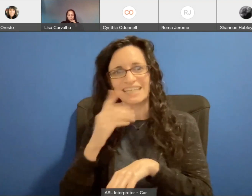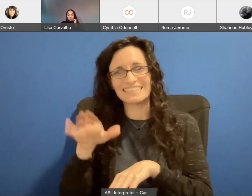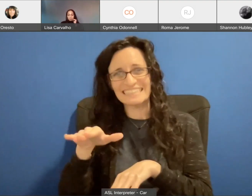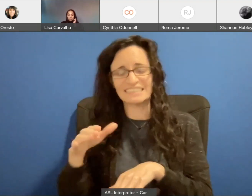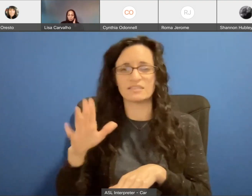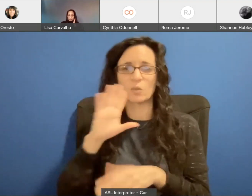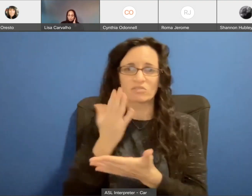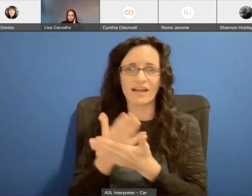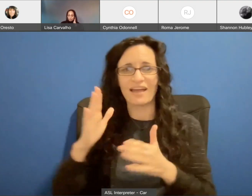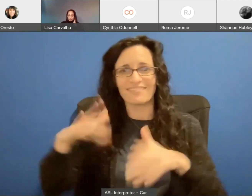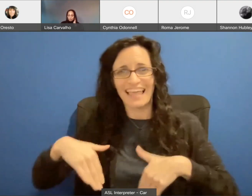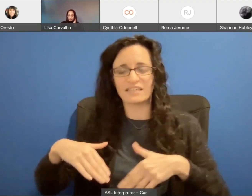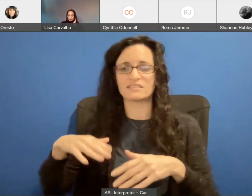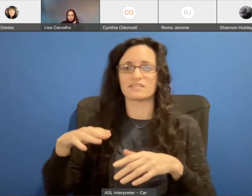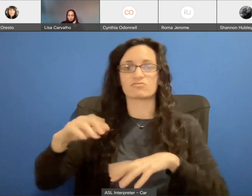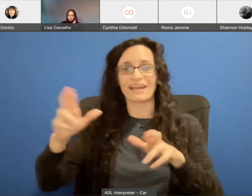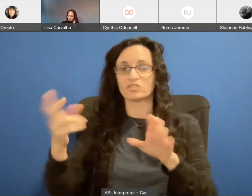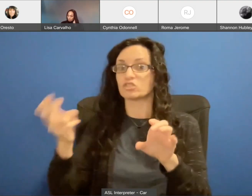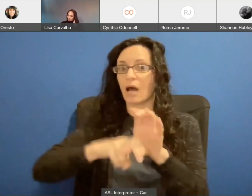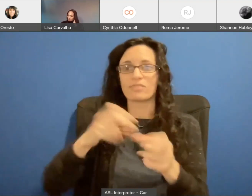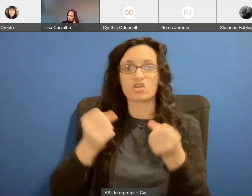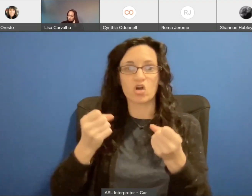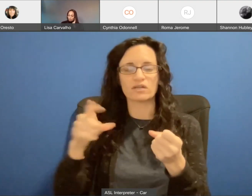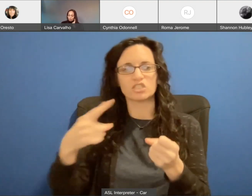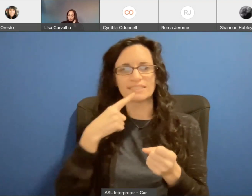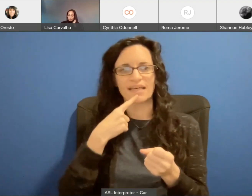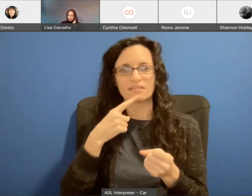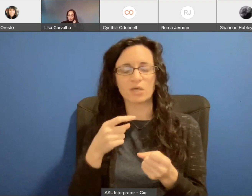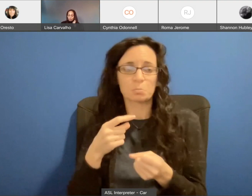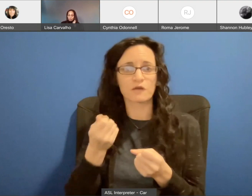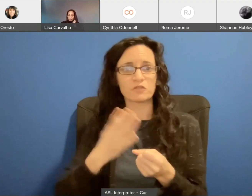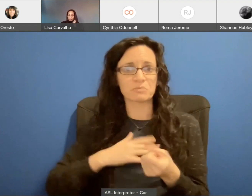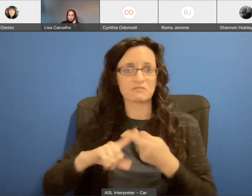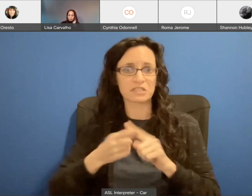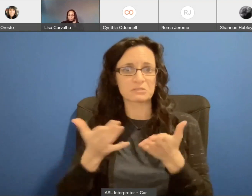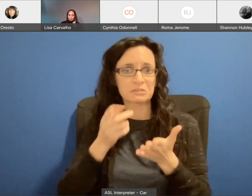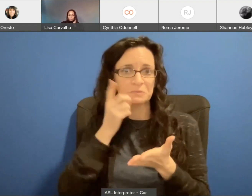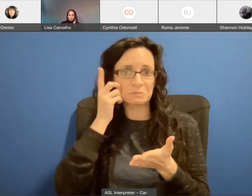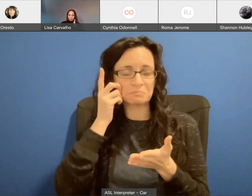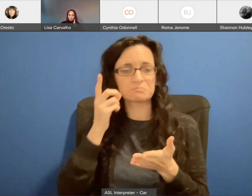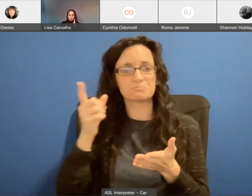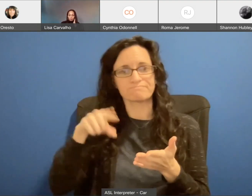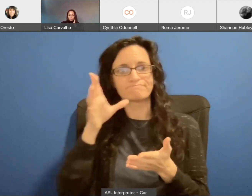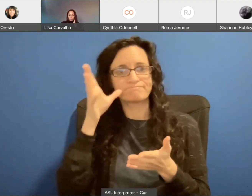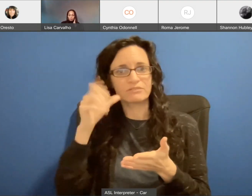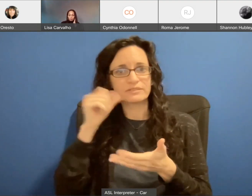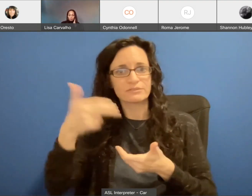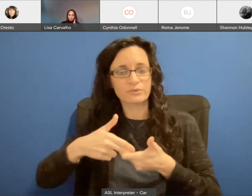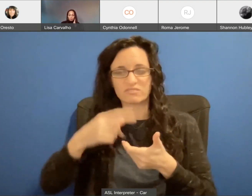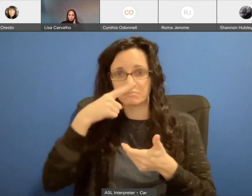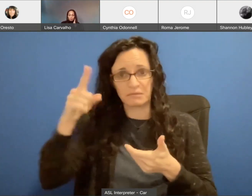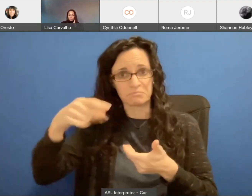just come jump in the car when we get there. And she says to us, oh, a couple of my friends are here in the dorm. Their parents didn't come. Can they join us for